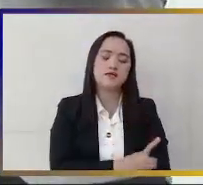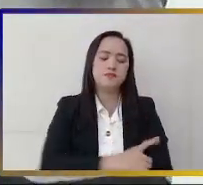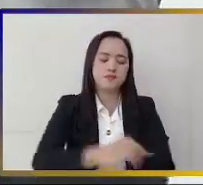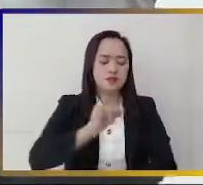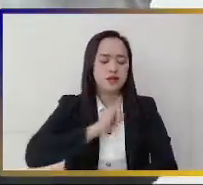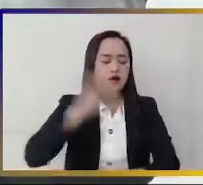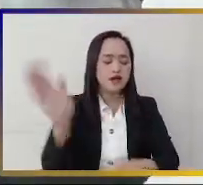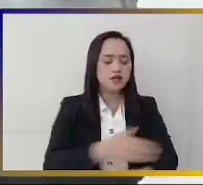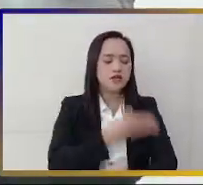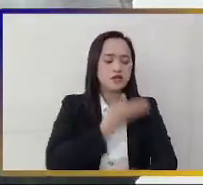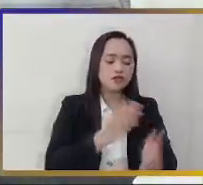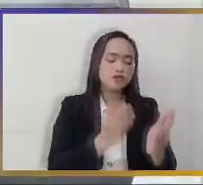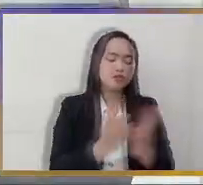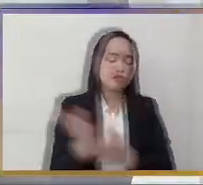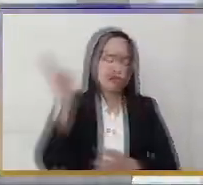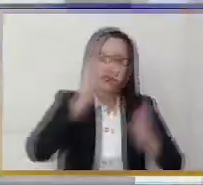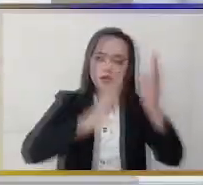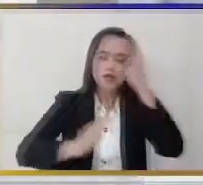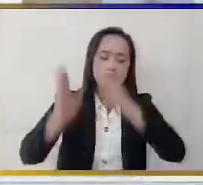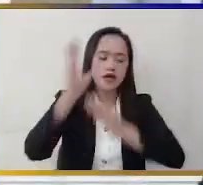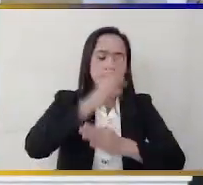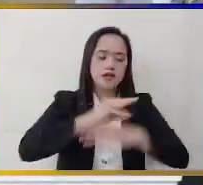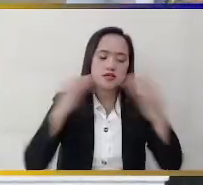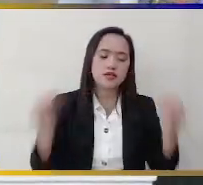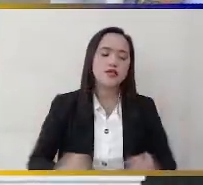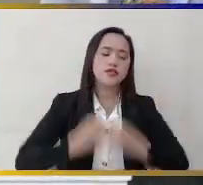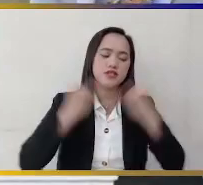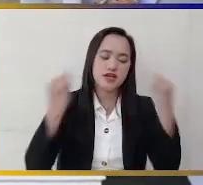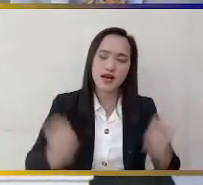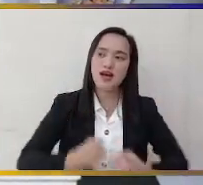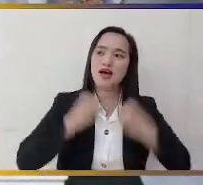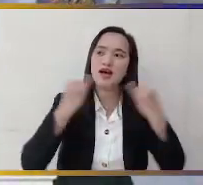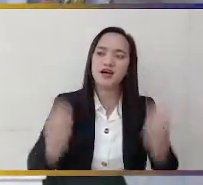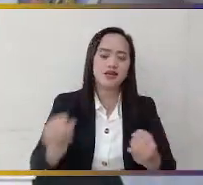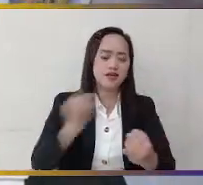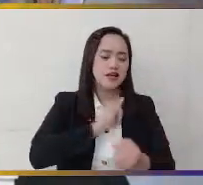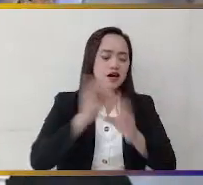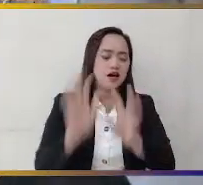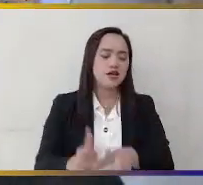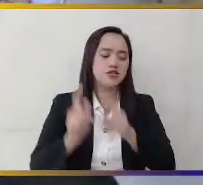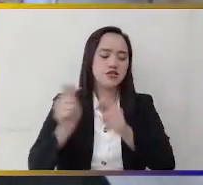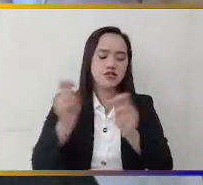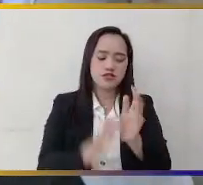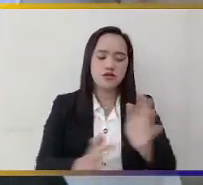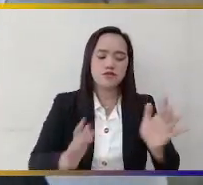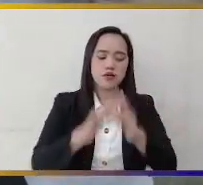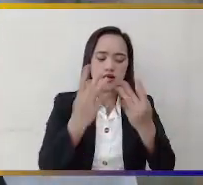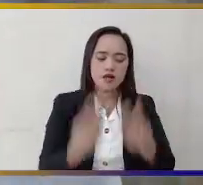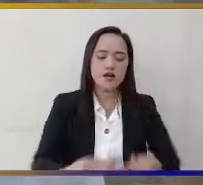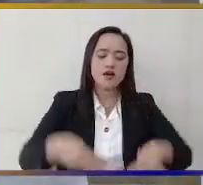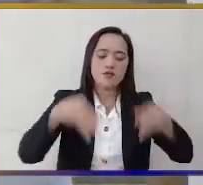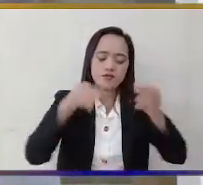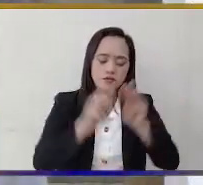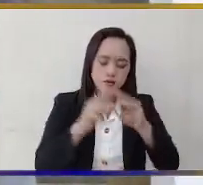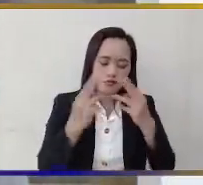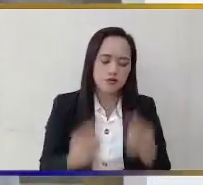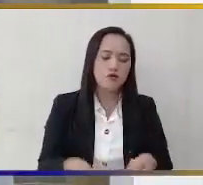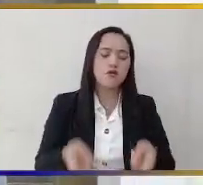day. I sing through the shade and the sunshine. I trust him